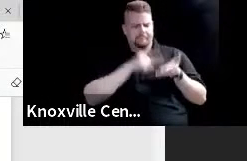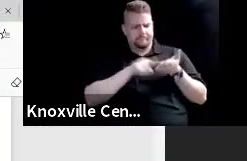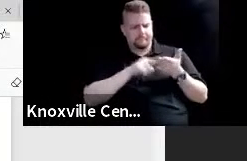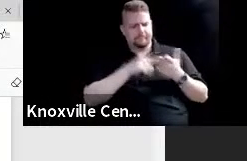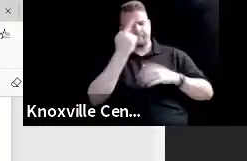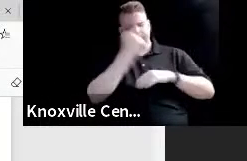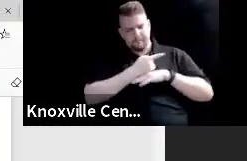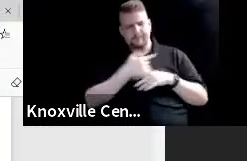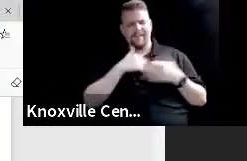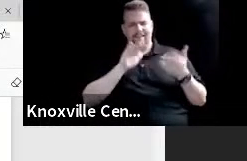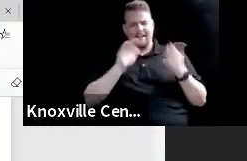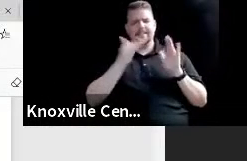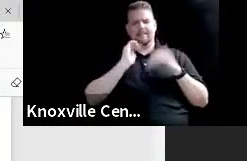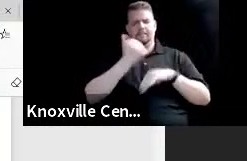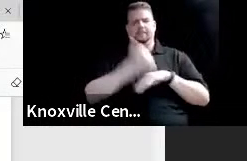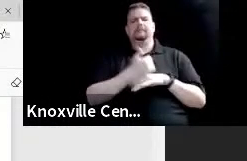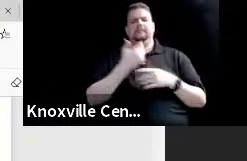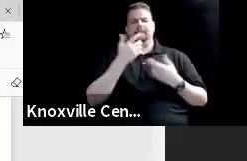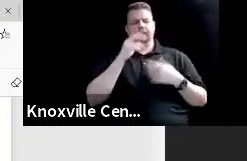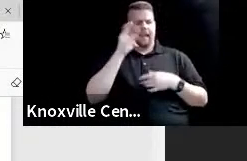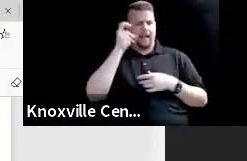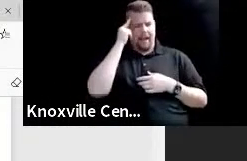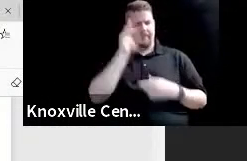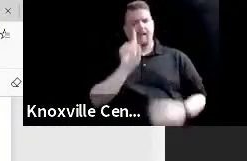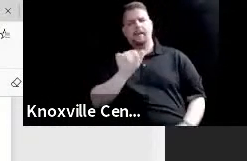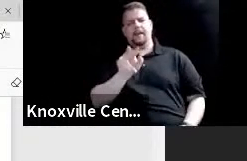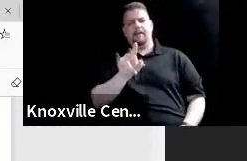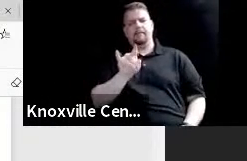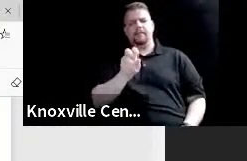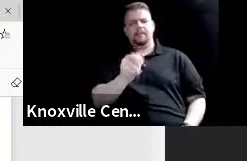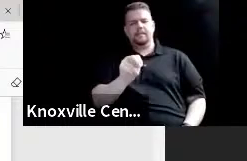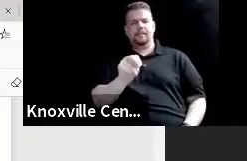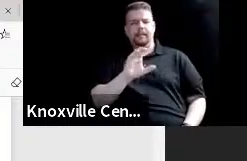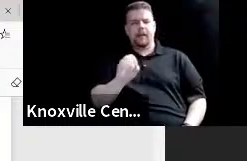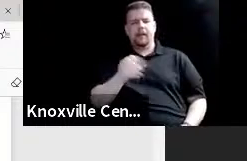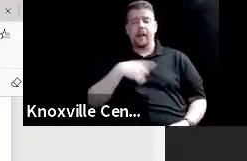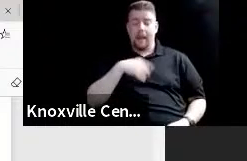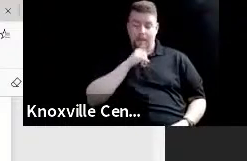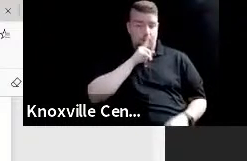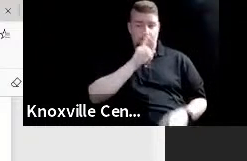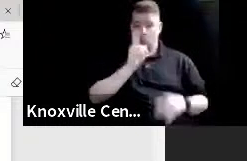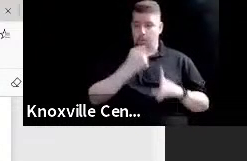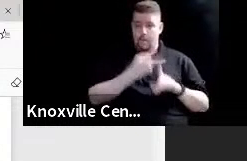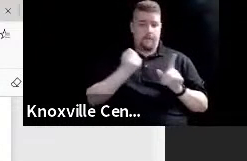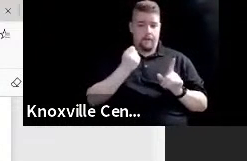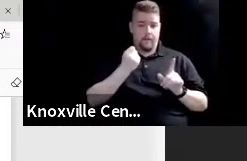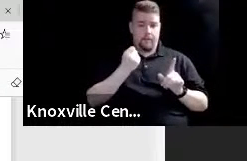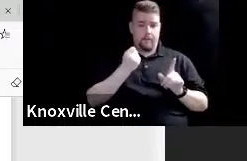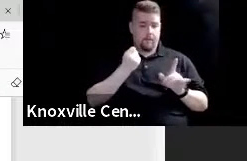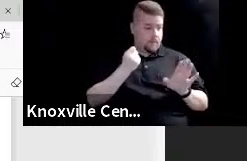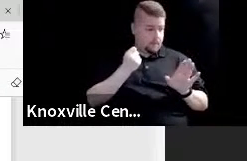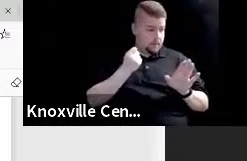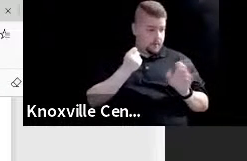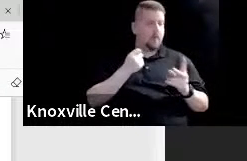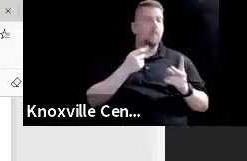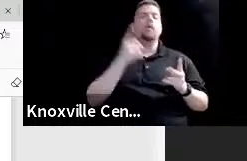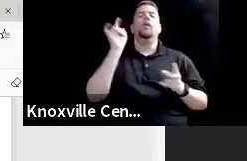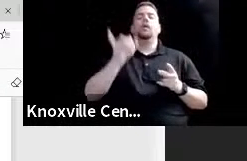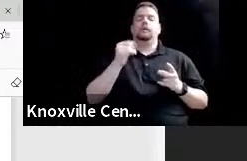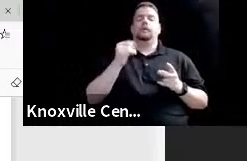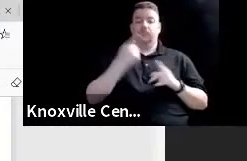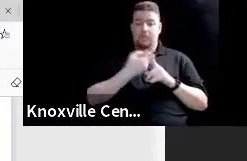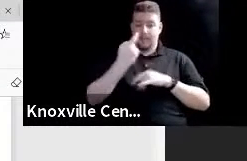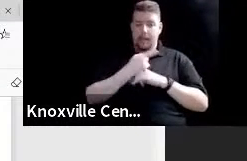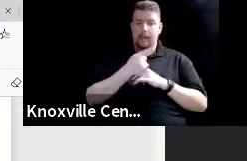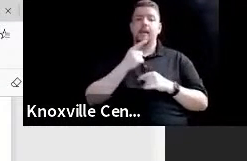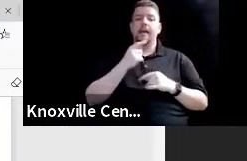got a similar. Yeah, and so I don't know where'd this quote come from. Charity just read it. Oh, something we heard today is each